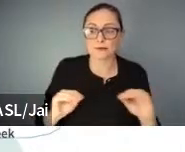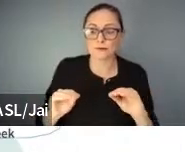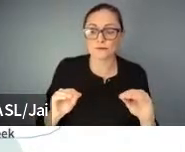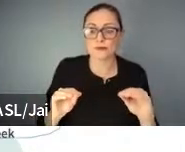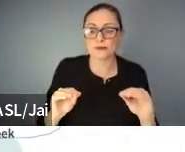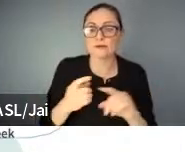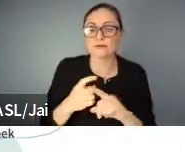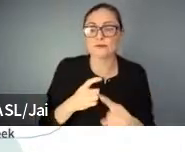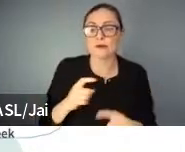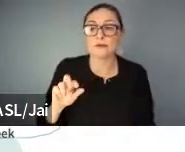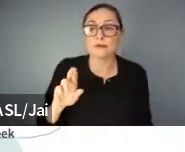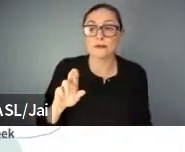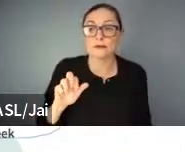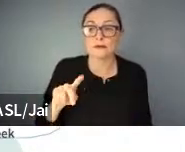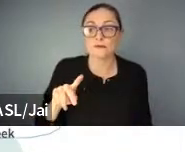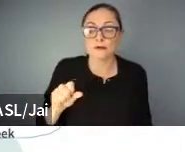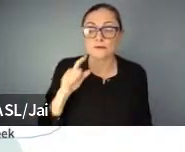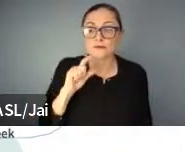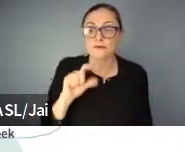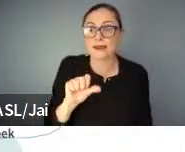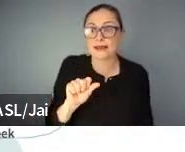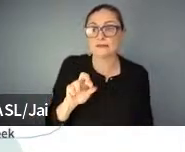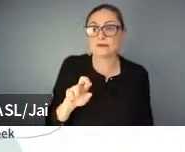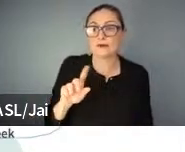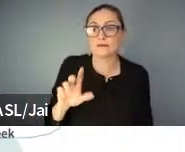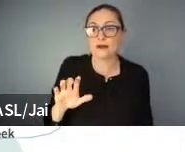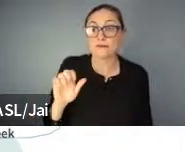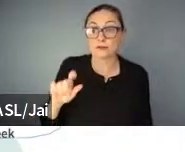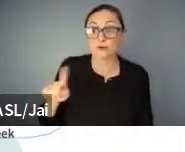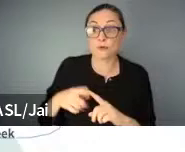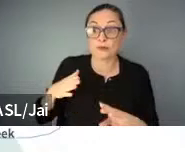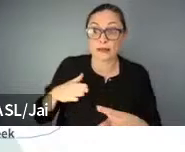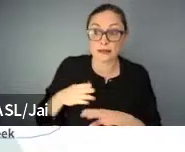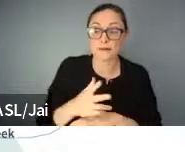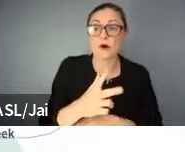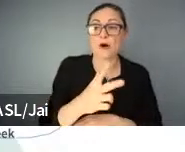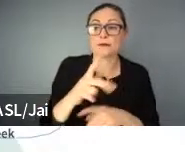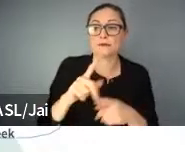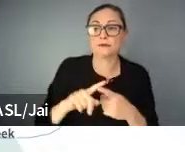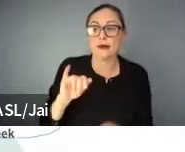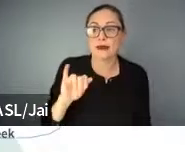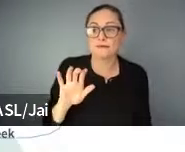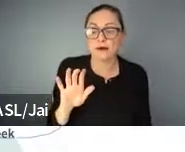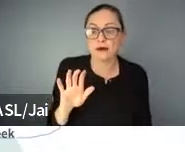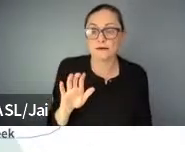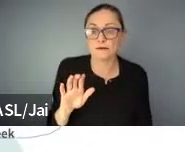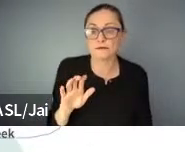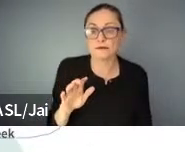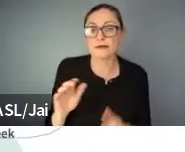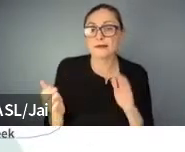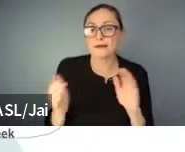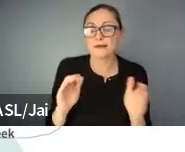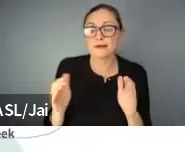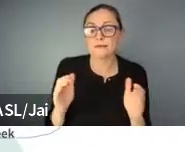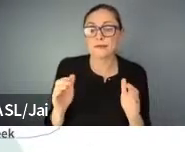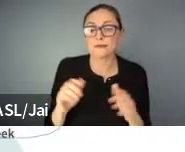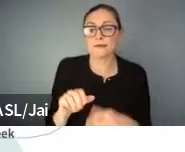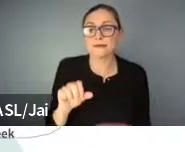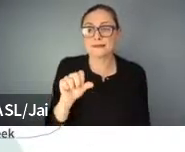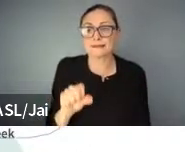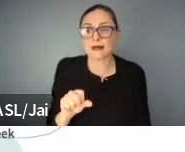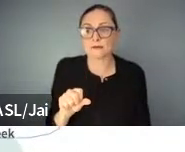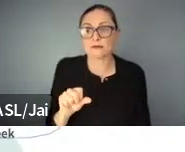the ramps for SR 500 as they come on to I-5 versus the southbound